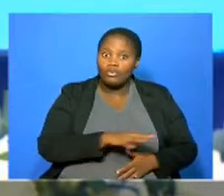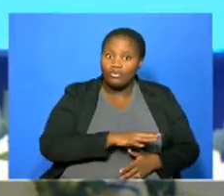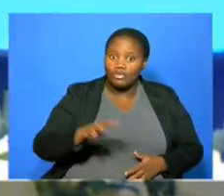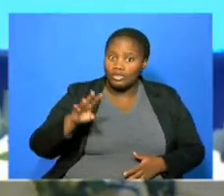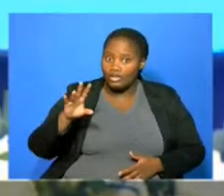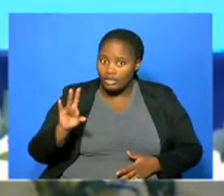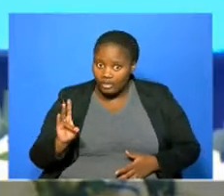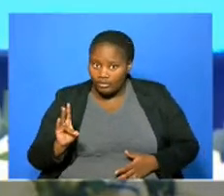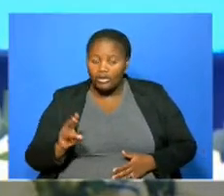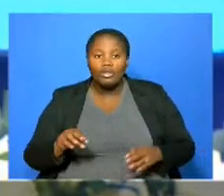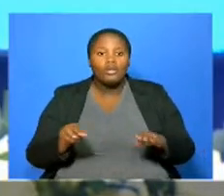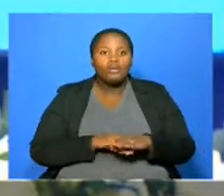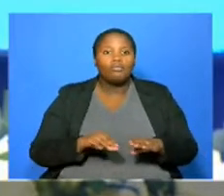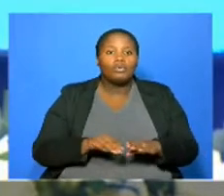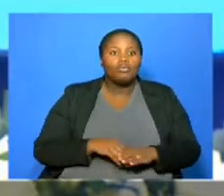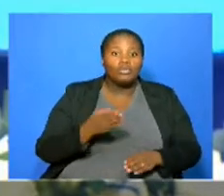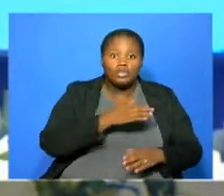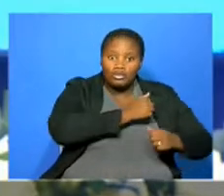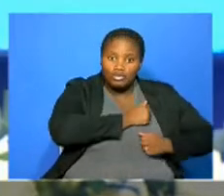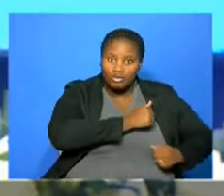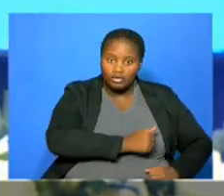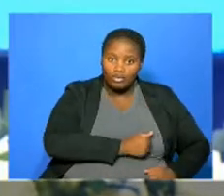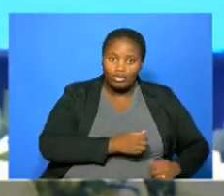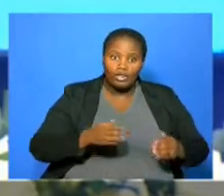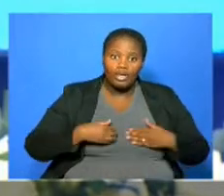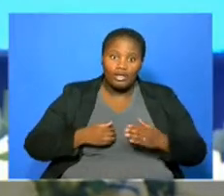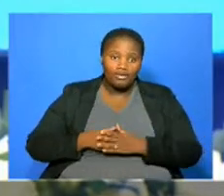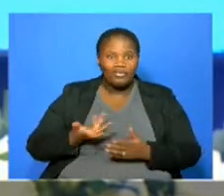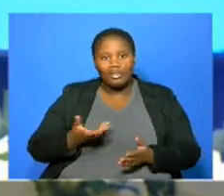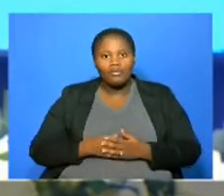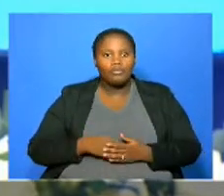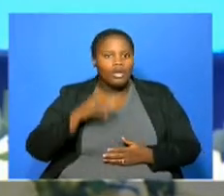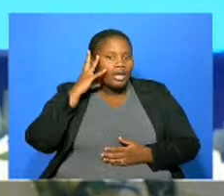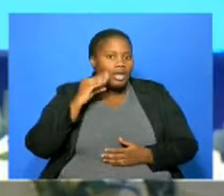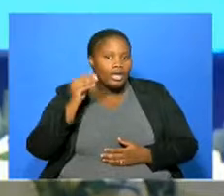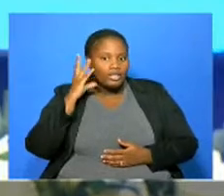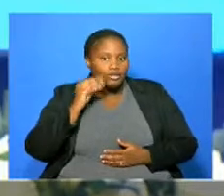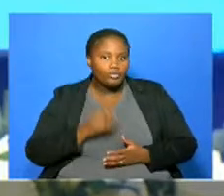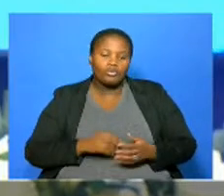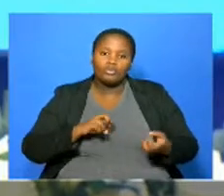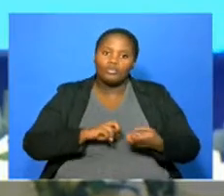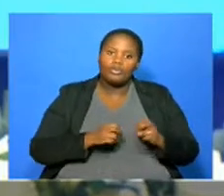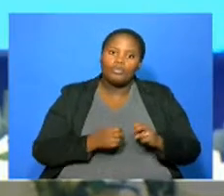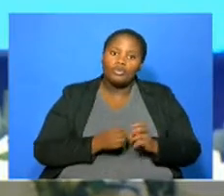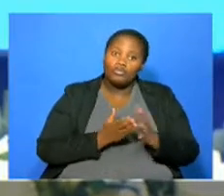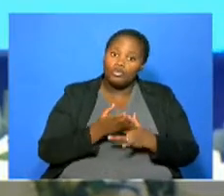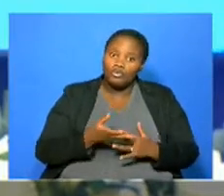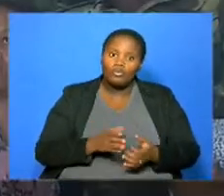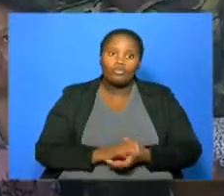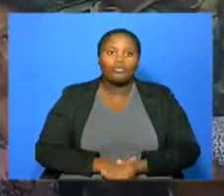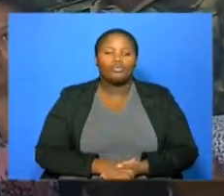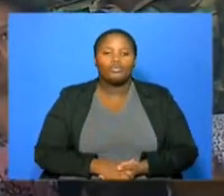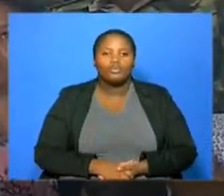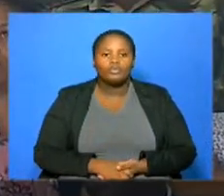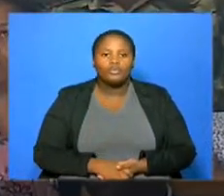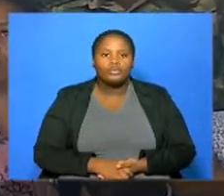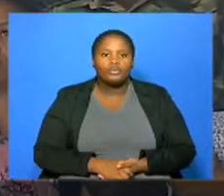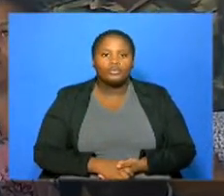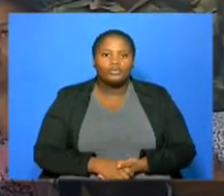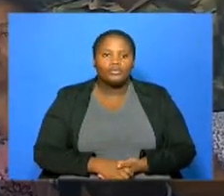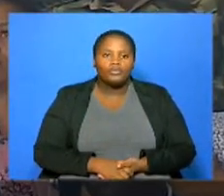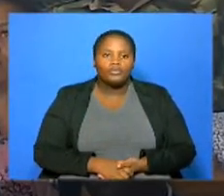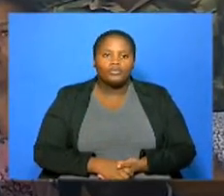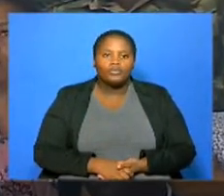army were directly affected by this tragic accident right